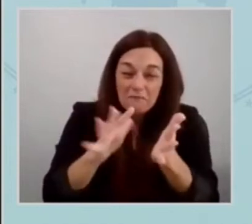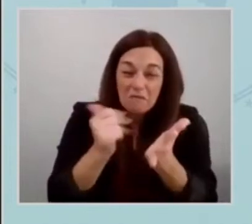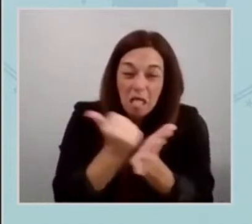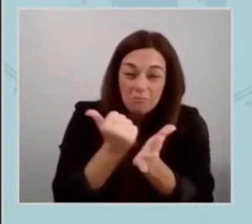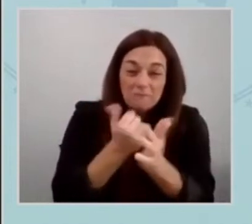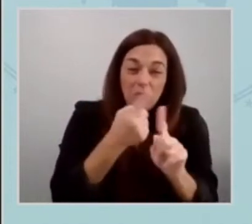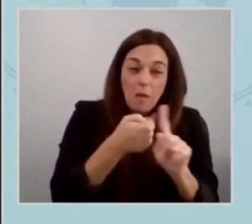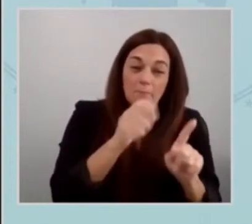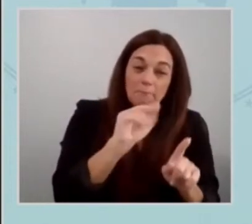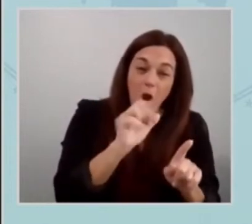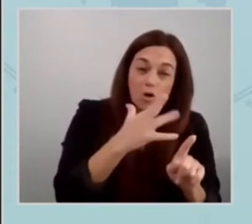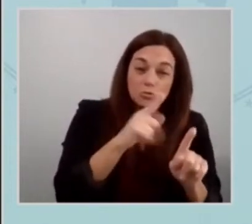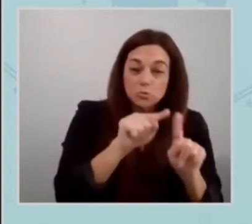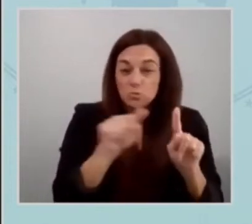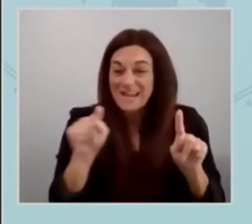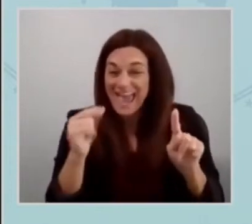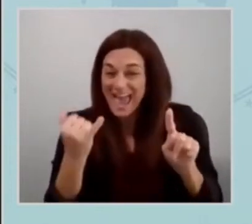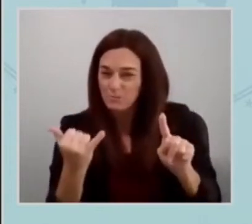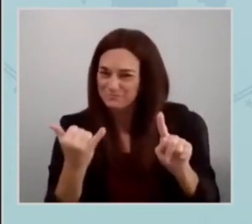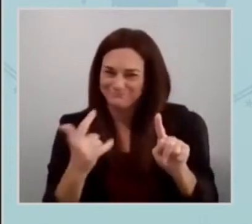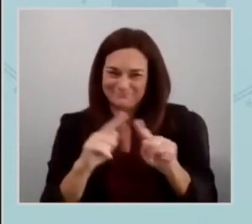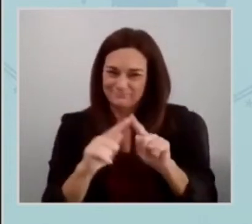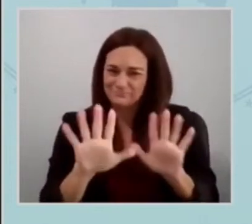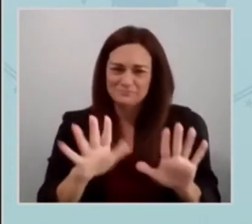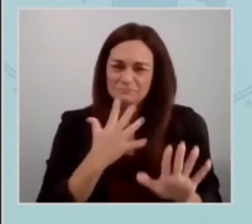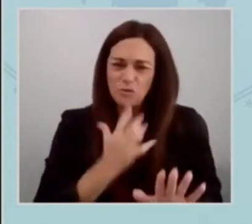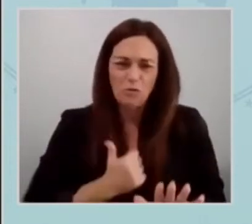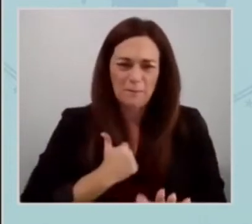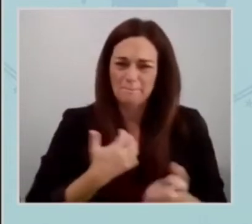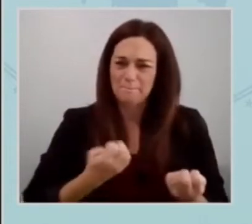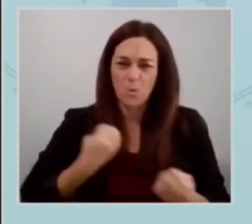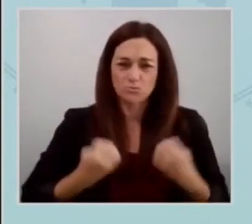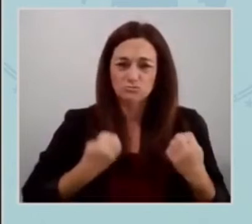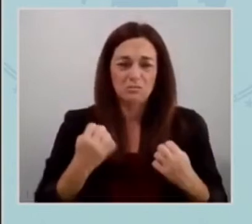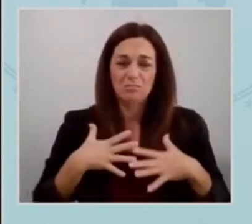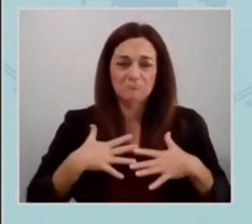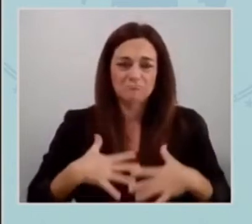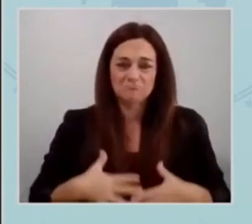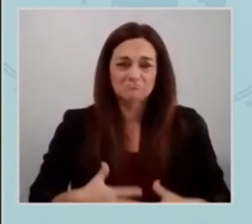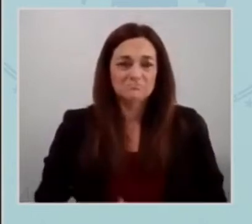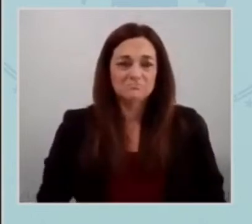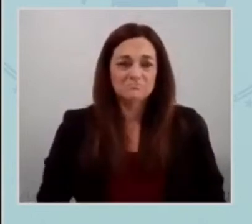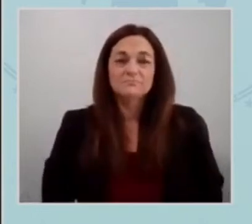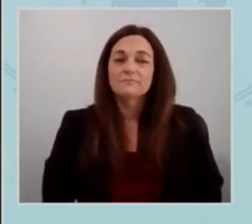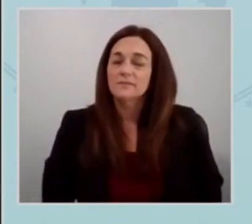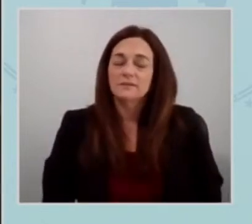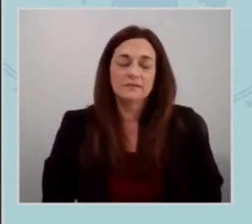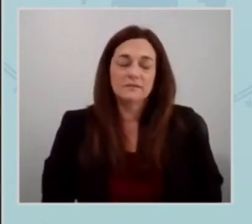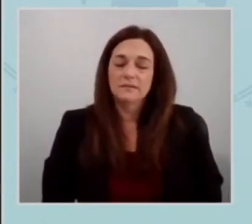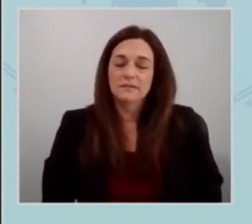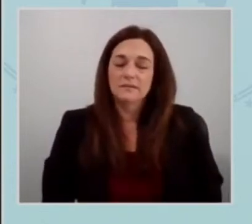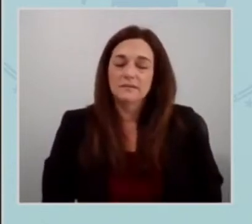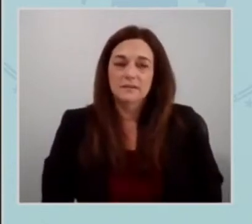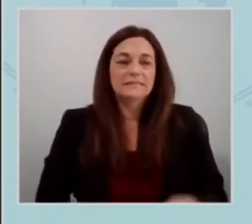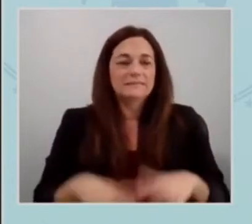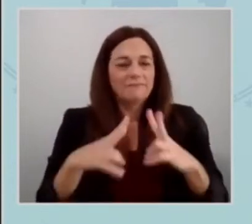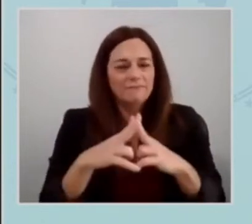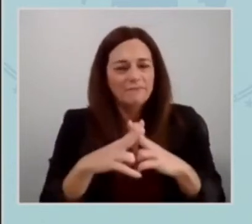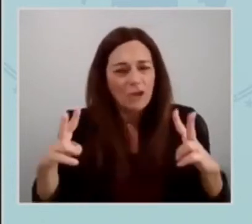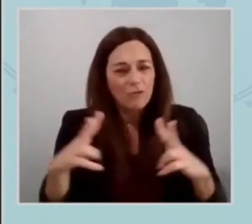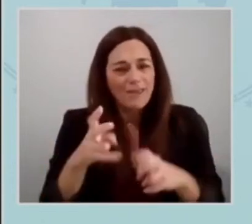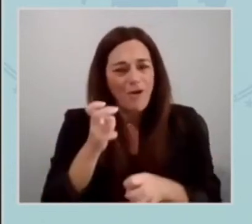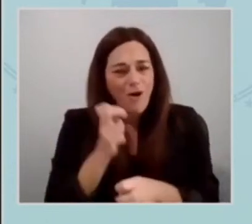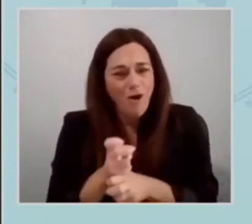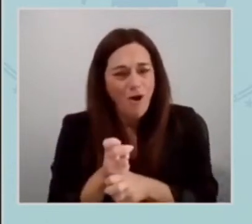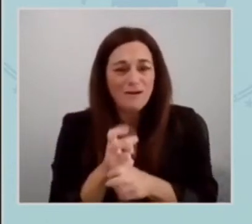Act, it kind of helped us out from March until now. I'm sorry, it's very emotional.